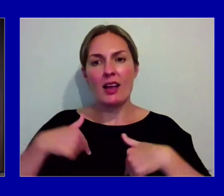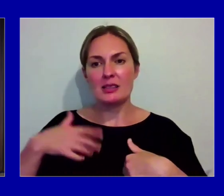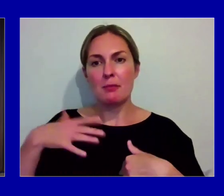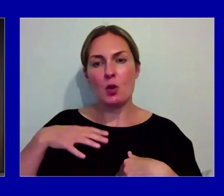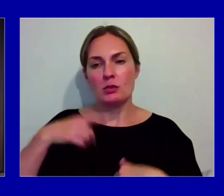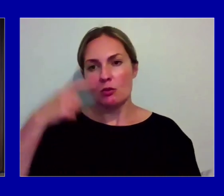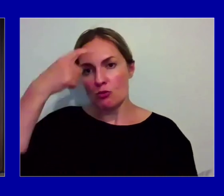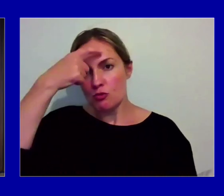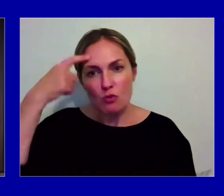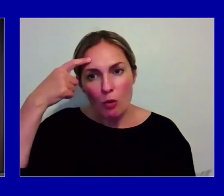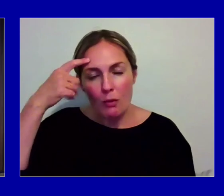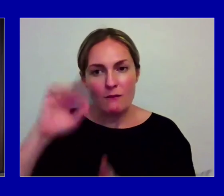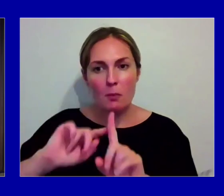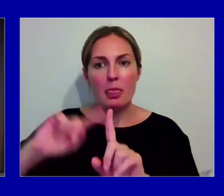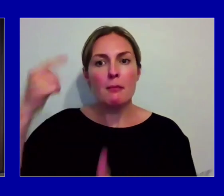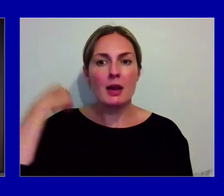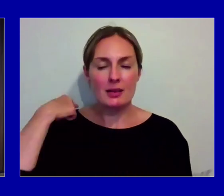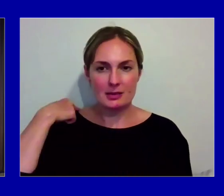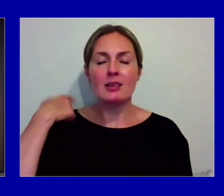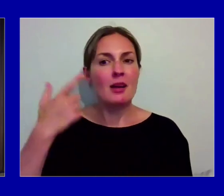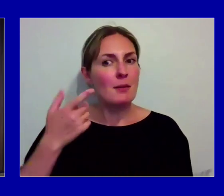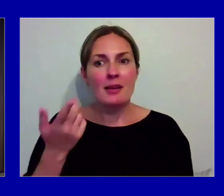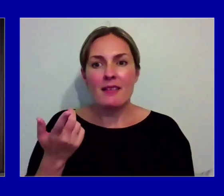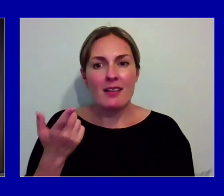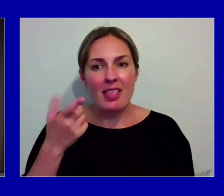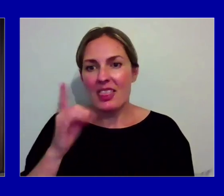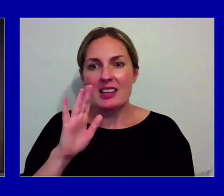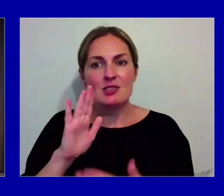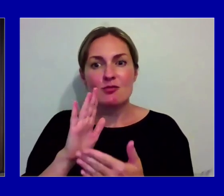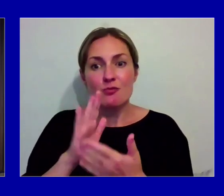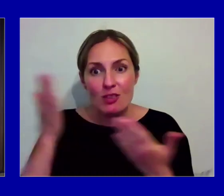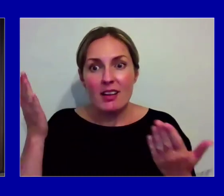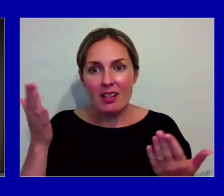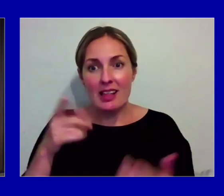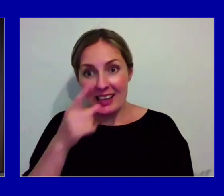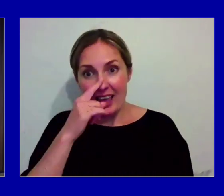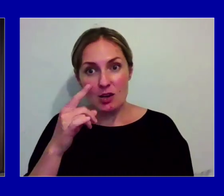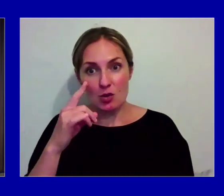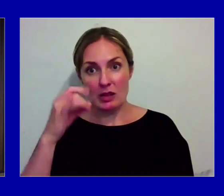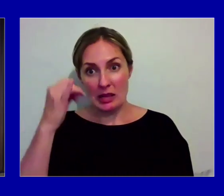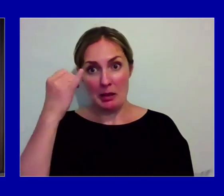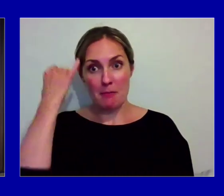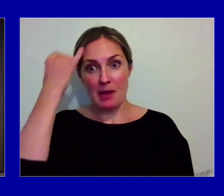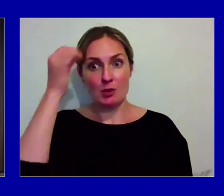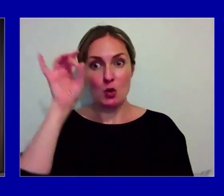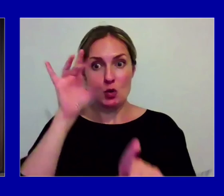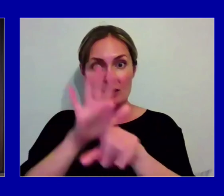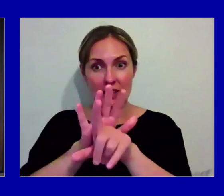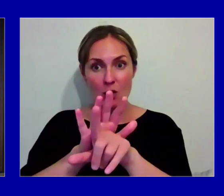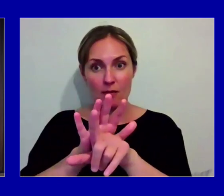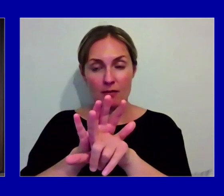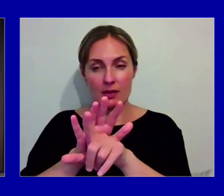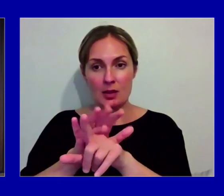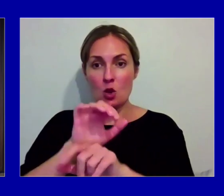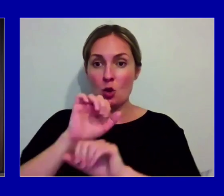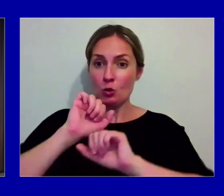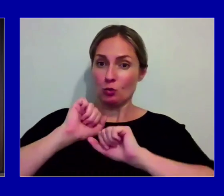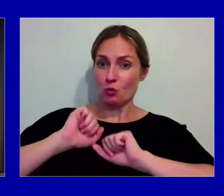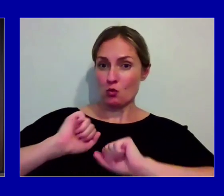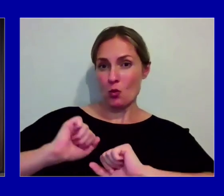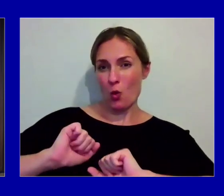and that trauma is real. Imagine losing a country that you had been passed down to you in law and you lose it like that